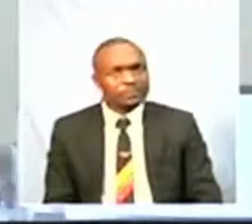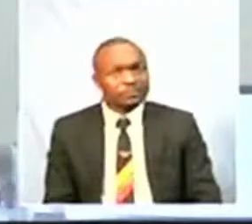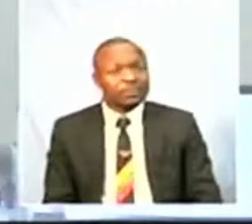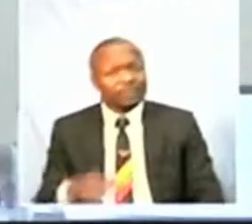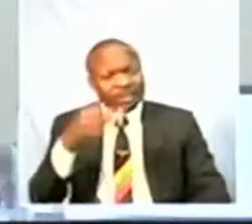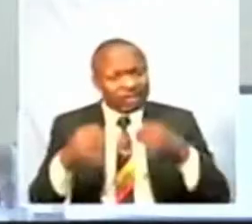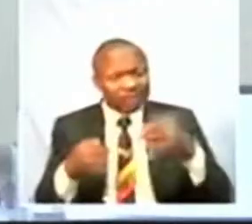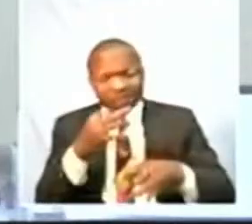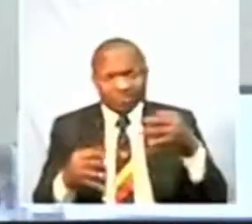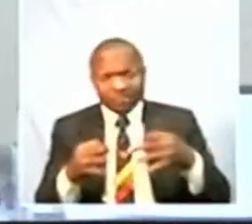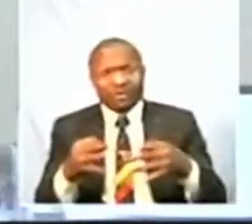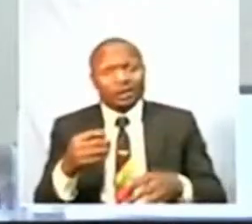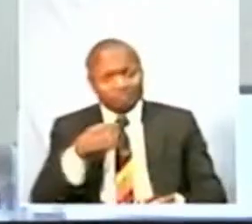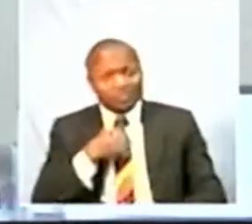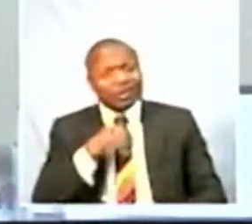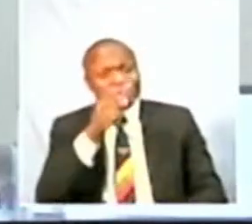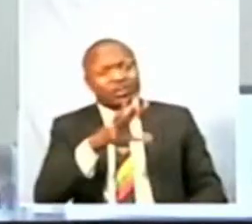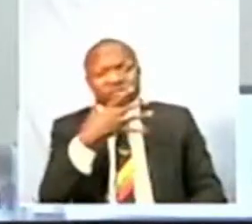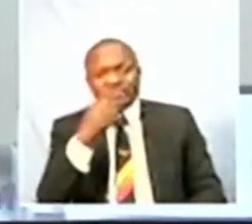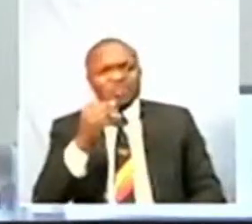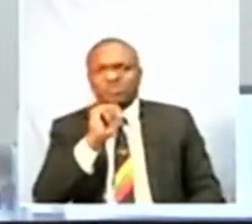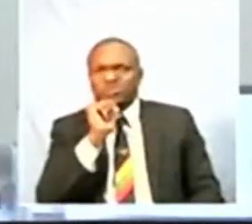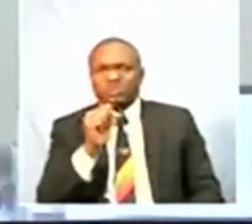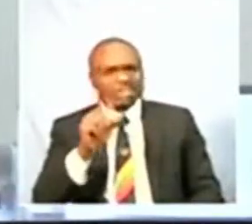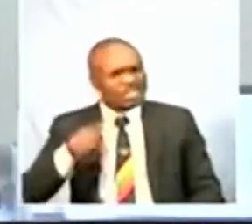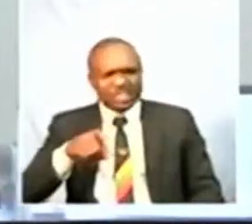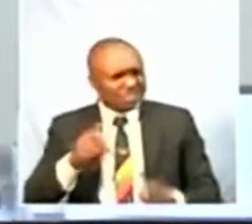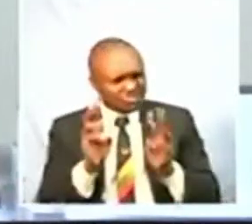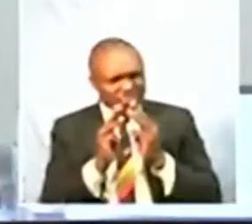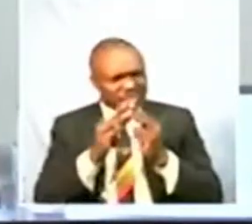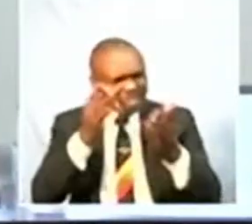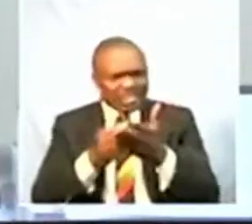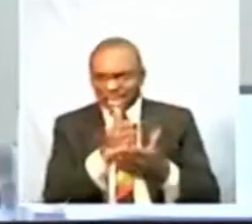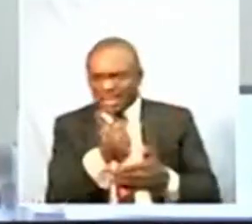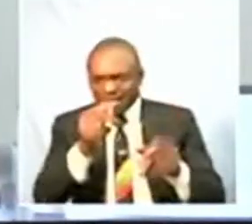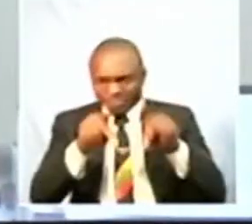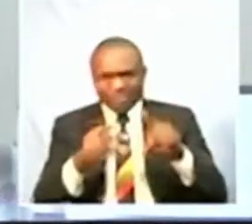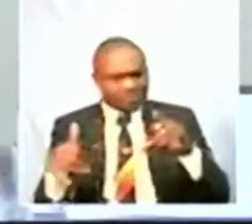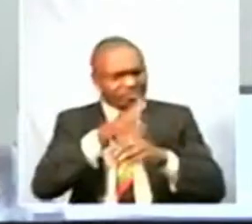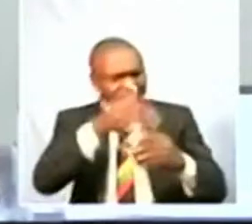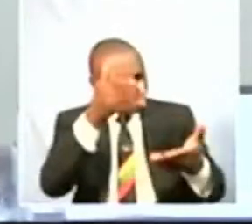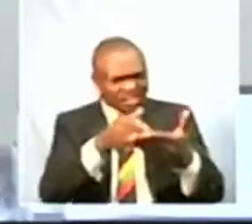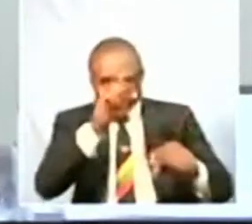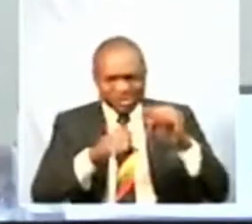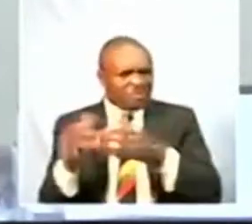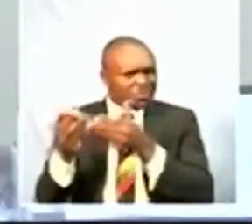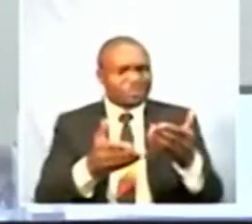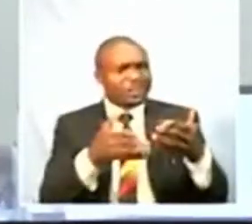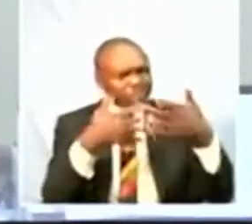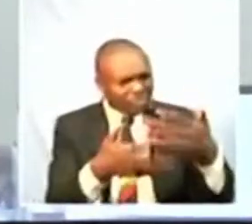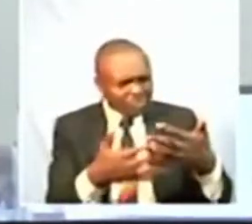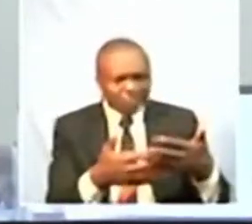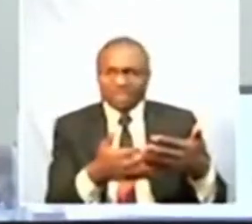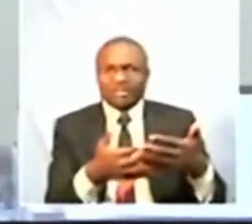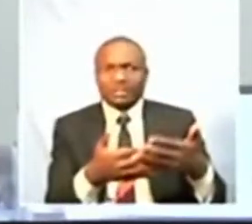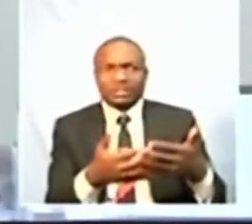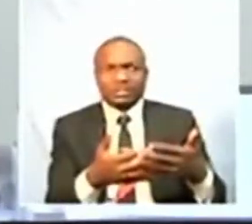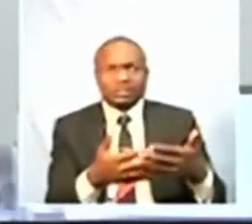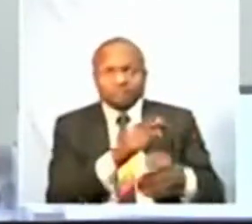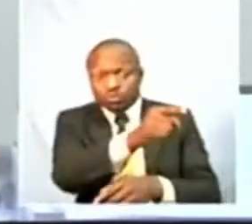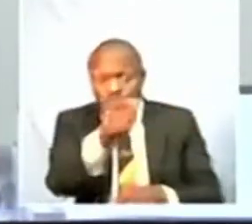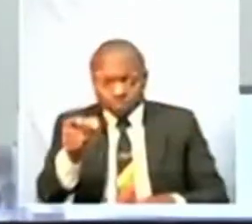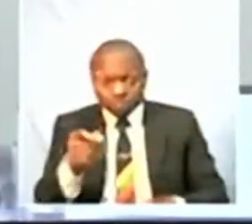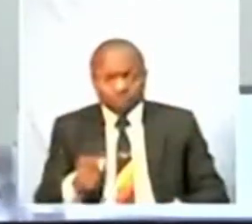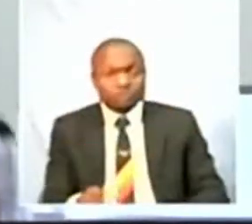If I was at the commission, I don't need to have a session on this one. Whoever is involved on this one, you can't bring a document. It's an indictment to all of